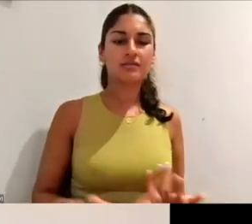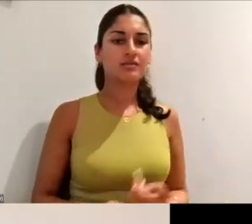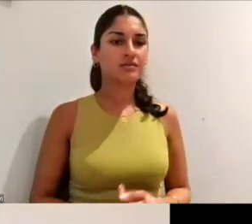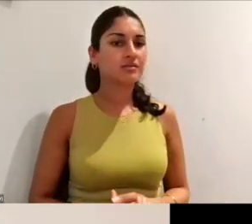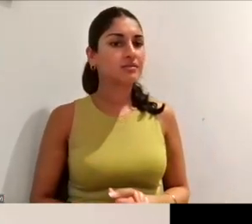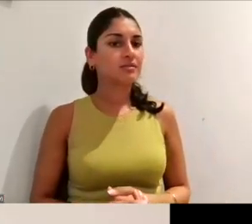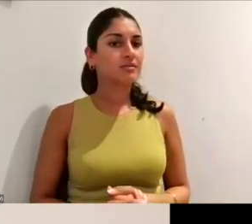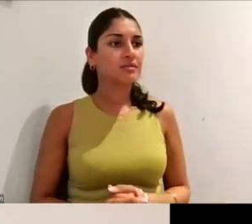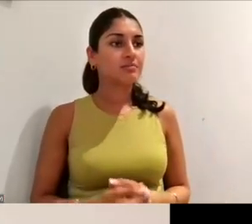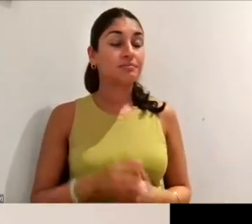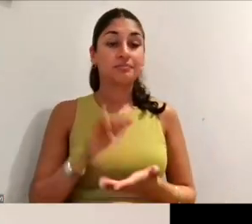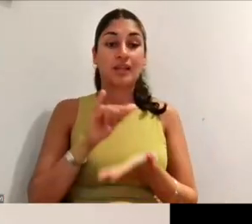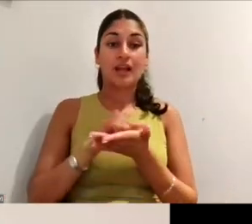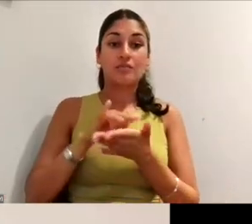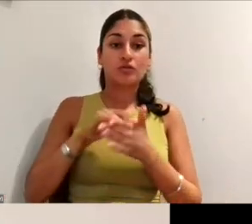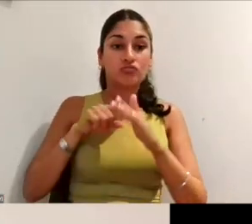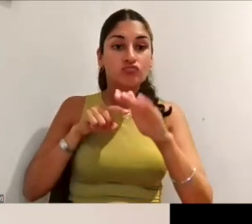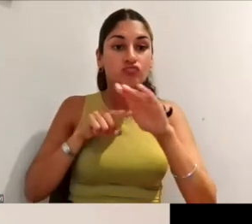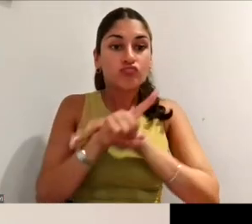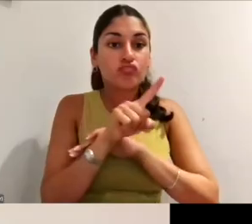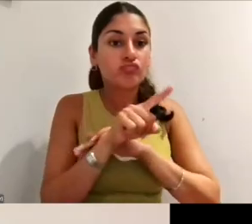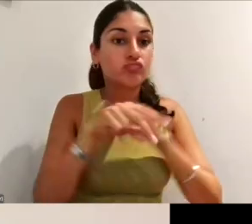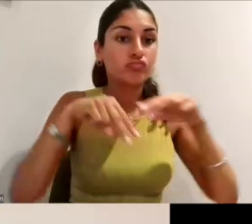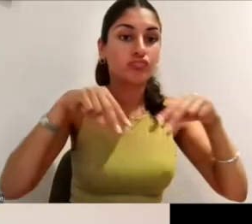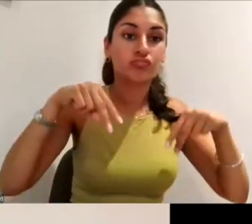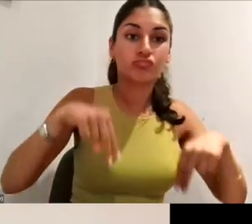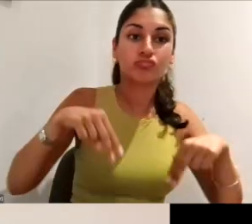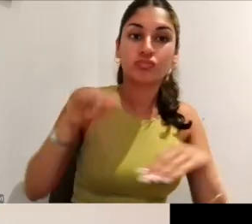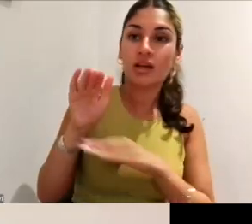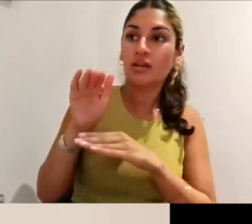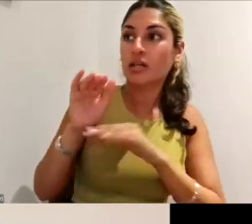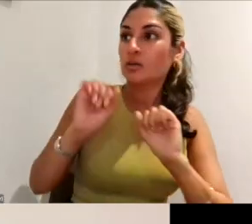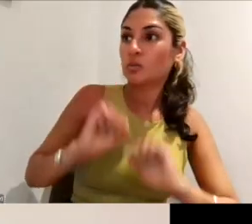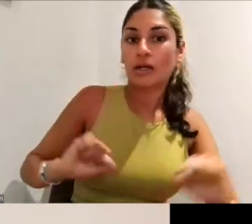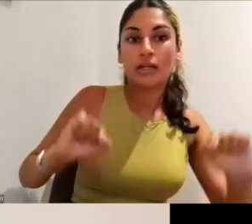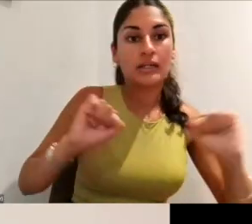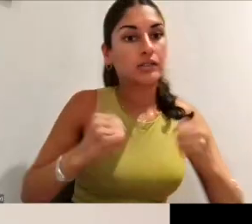We exit the airport and wait around for our driver.